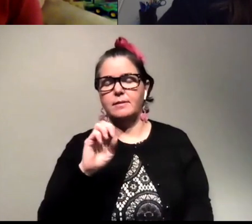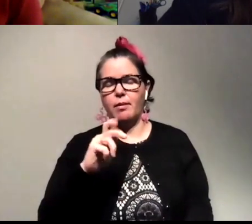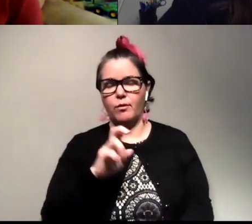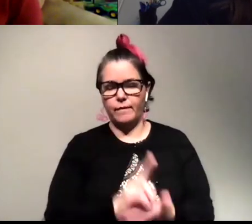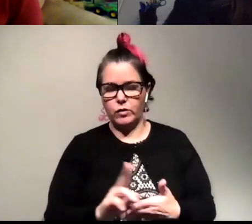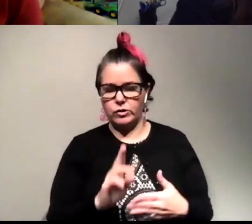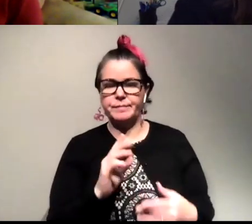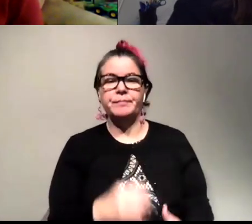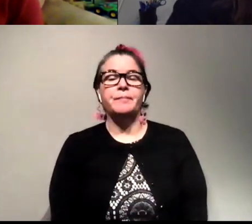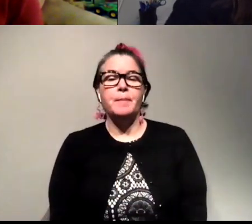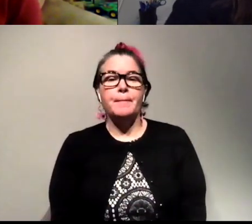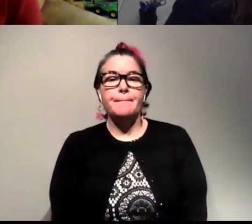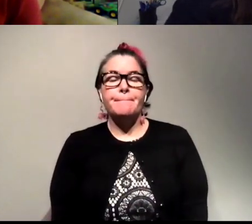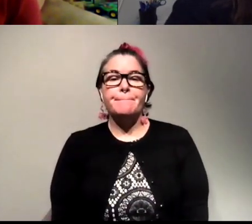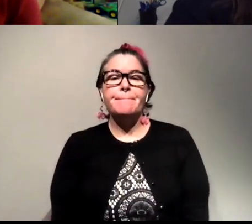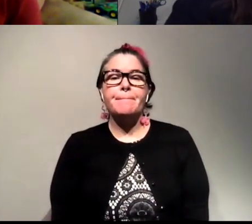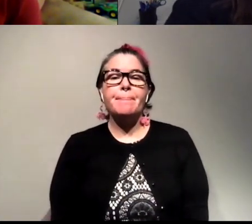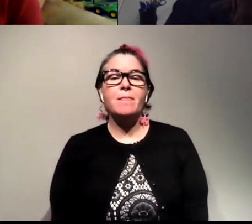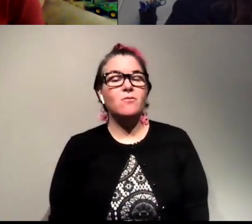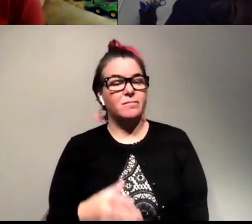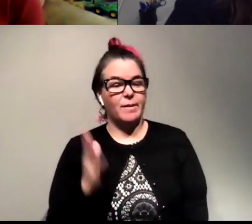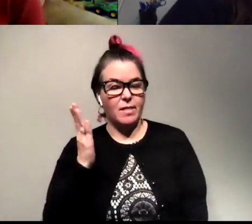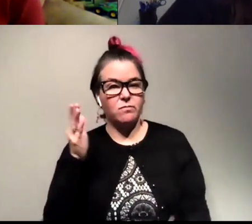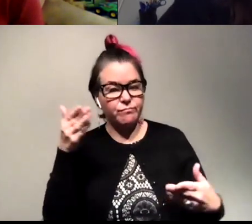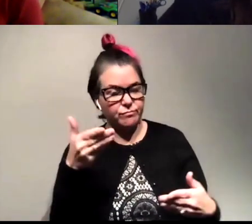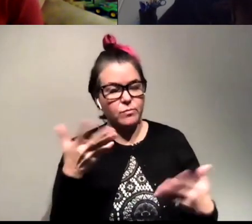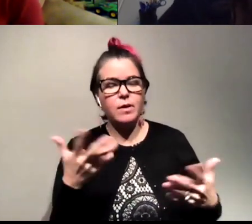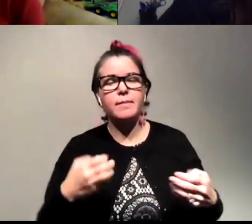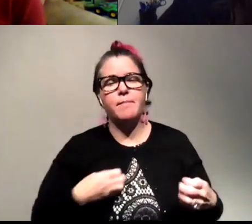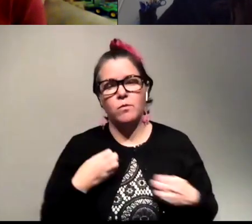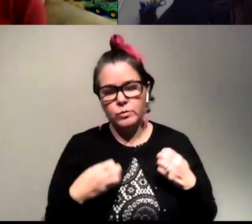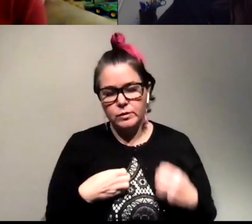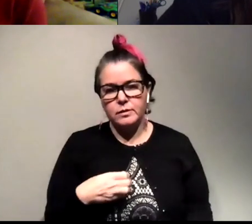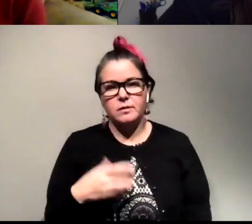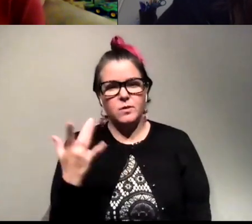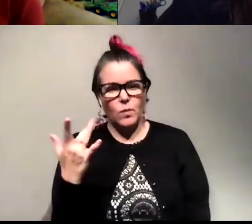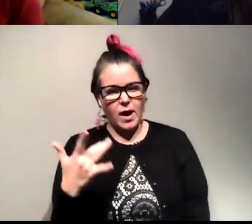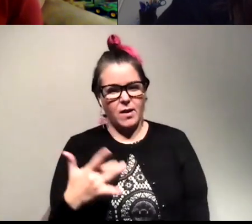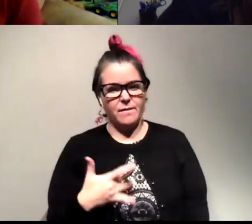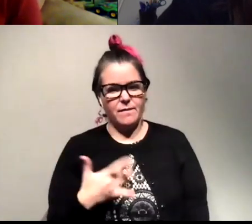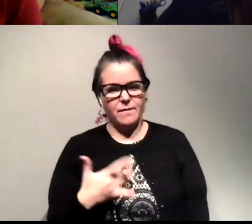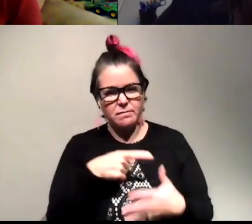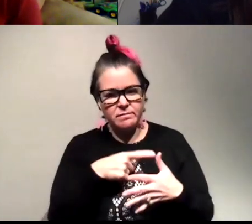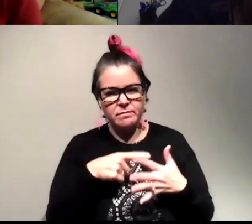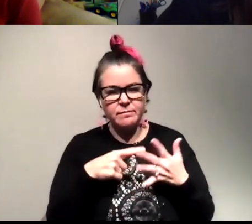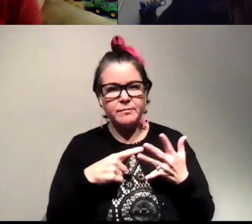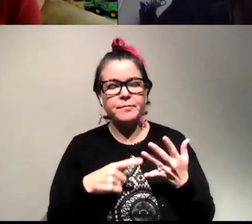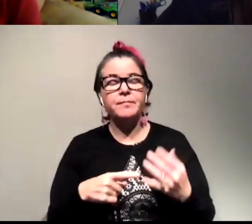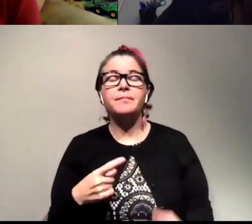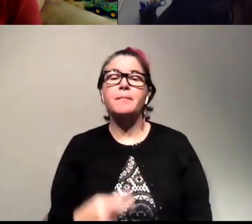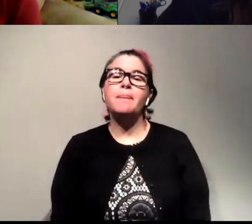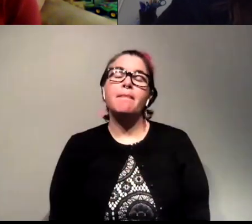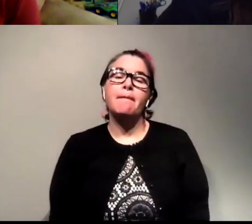and most of the lecture focused on emotions and why do we feel emotions. One of the most